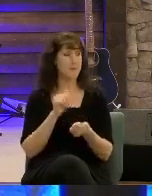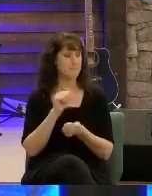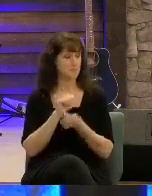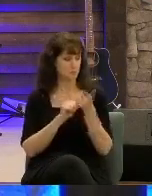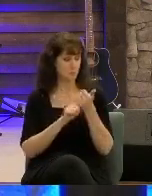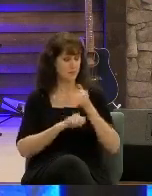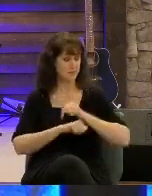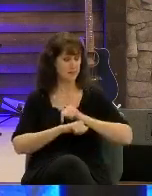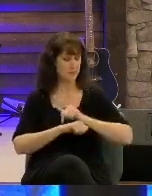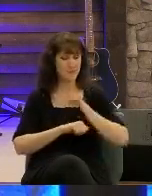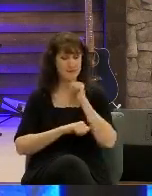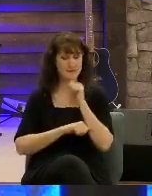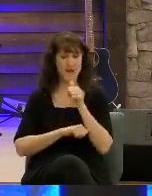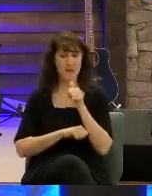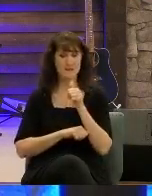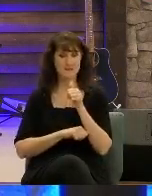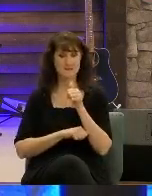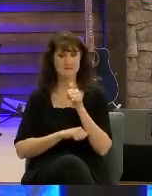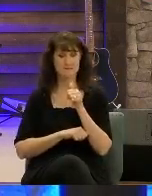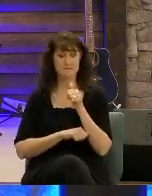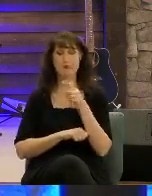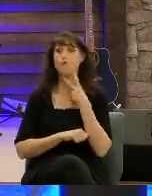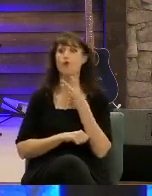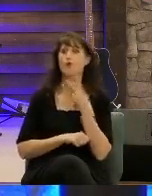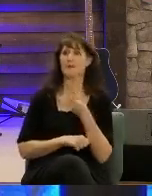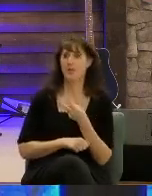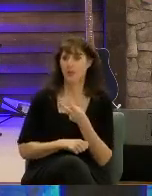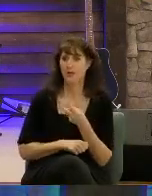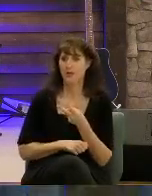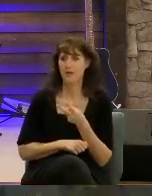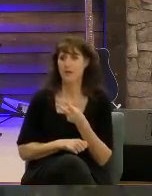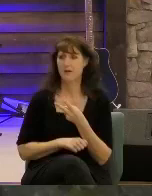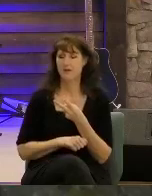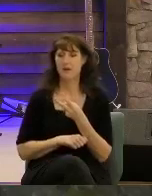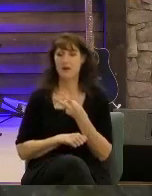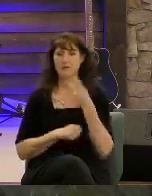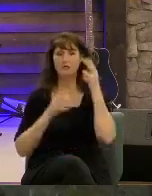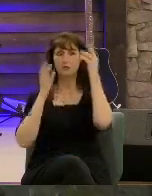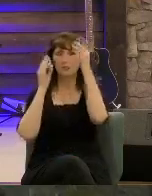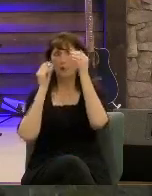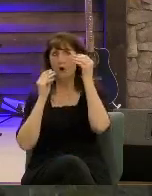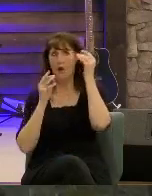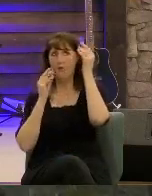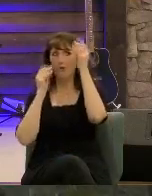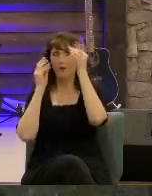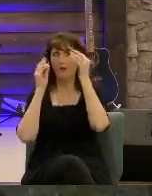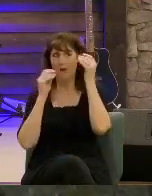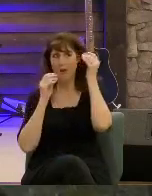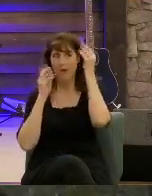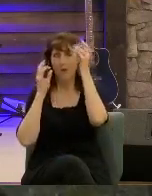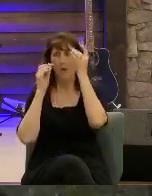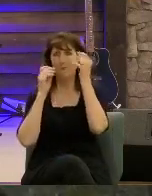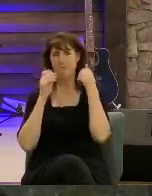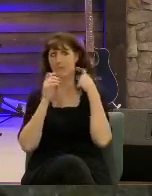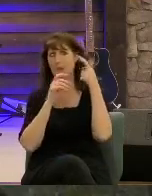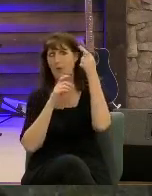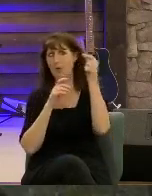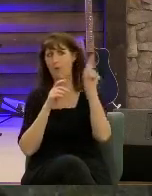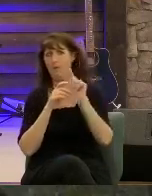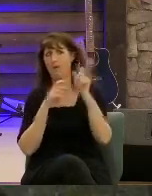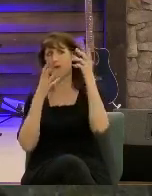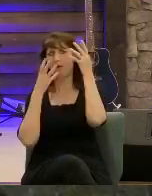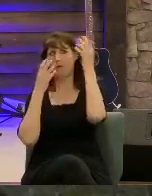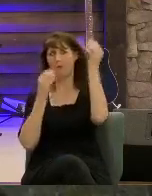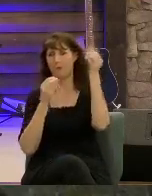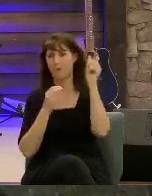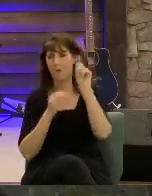it's not asked verbally. Okay, it's running around in people's heads. Where am I going to go? Where am I going to go? Where am I going